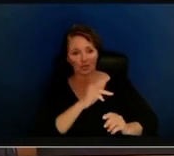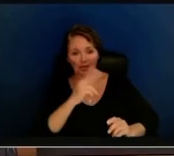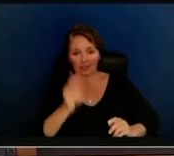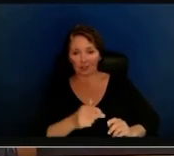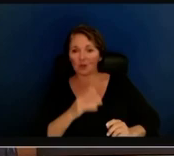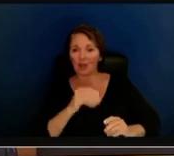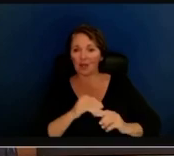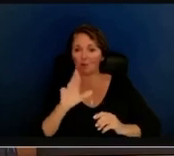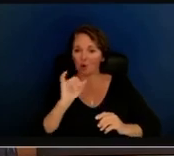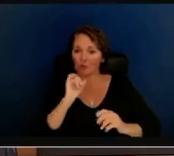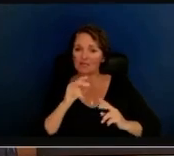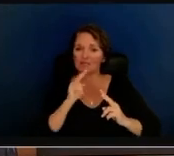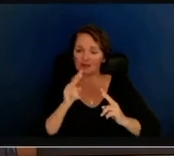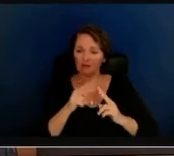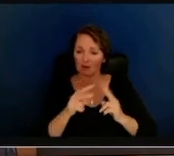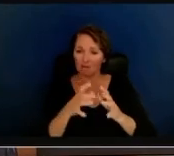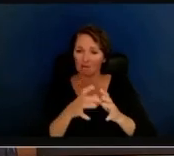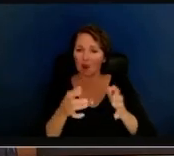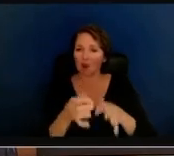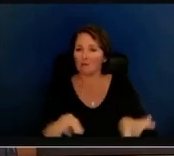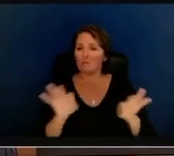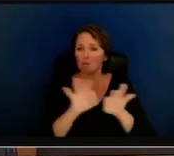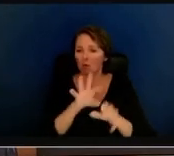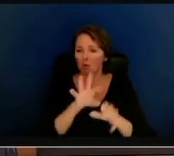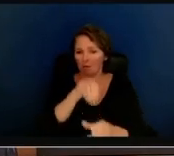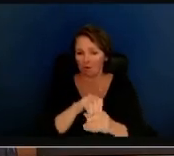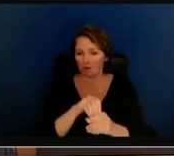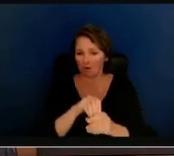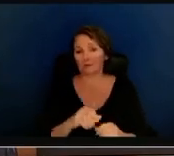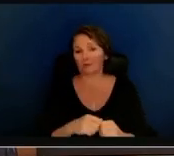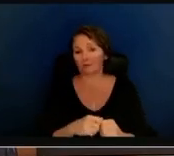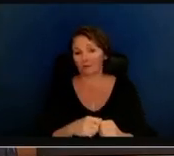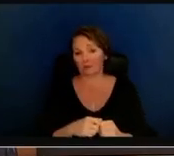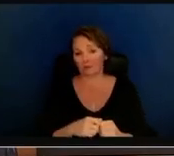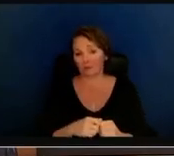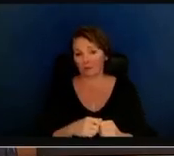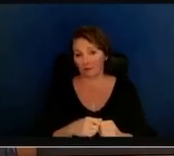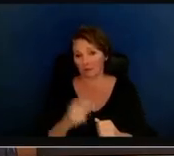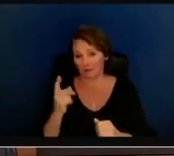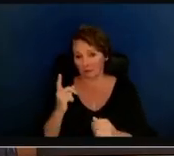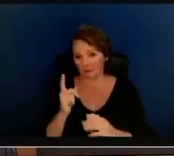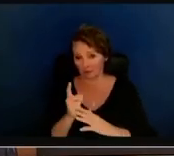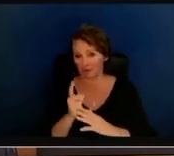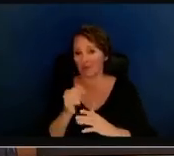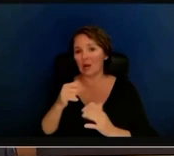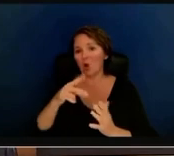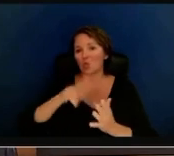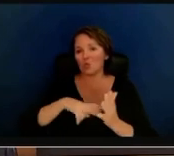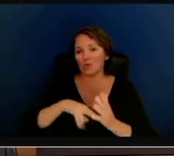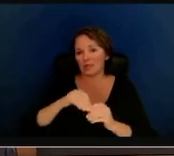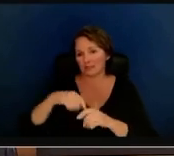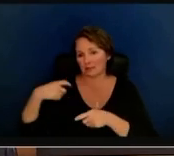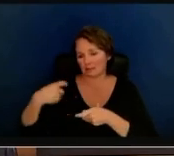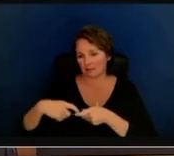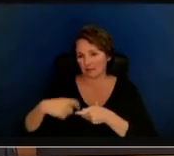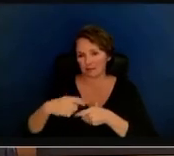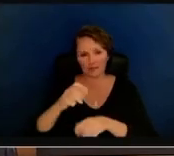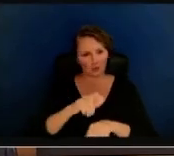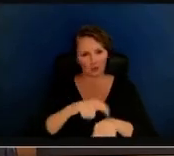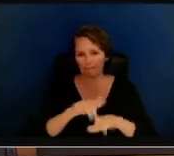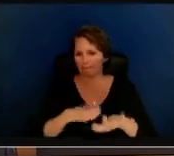part of. Thank you. And then, just a second. Take your time.